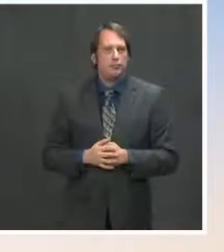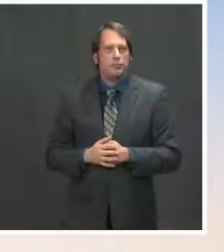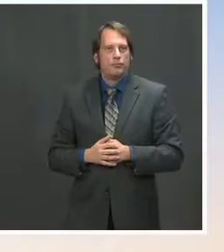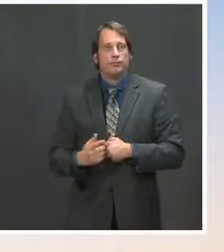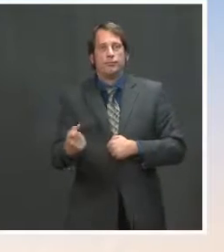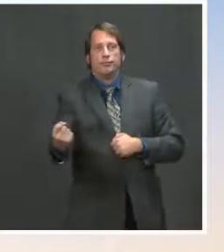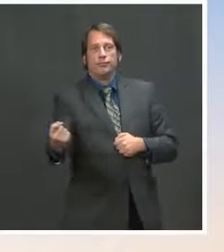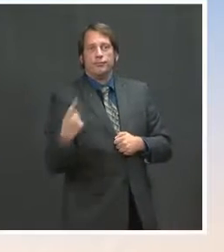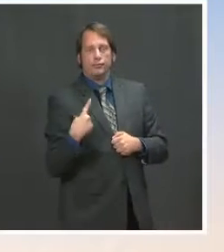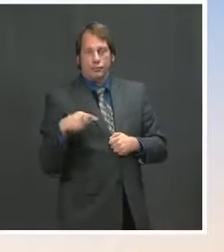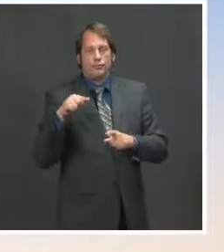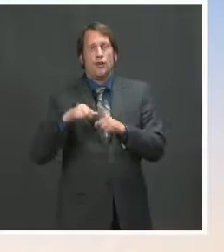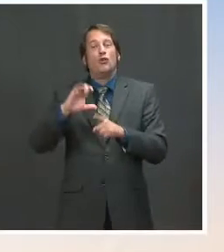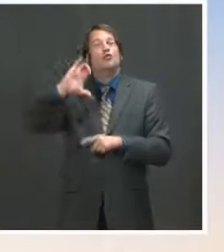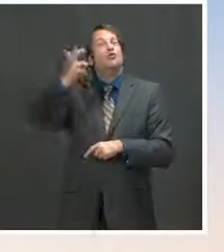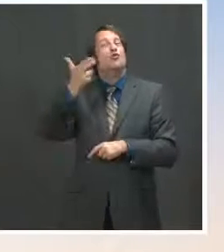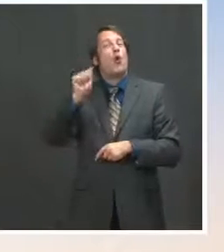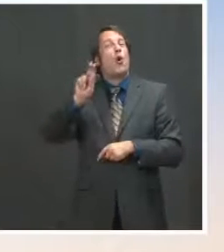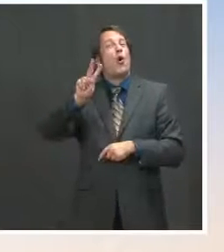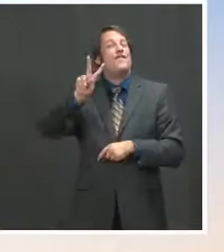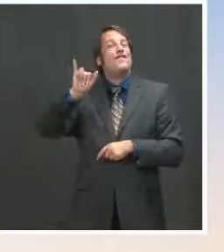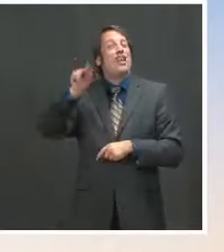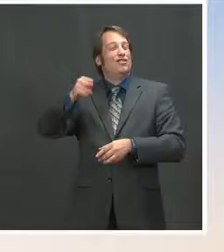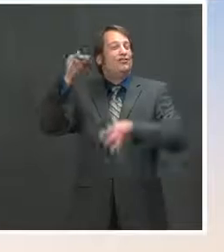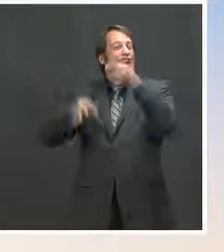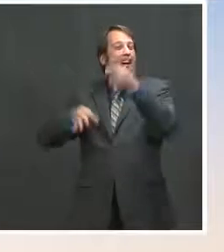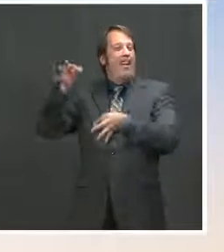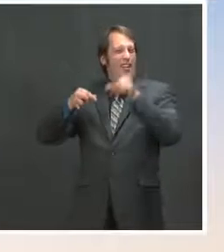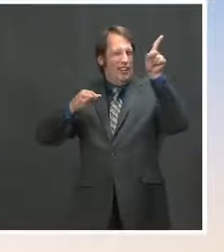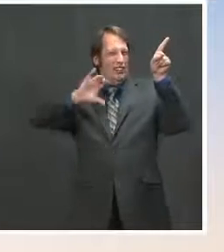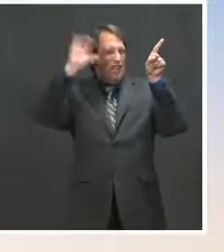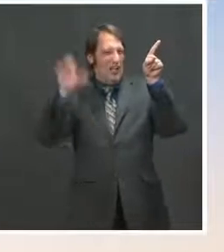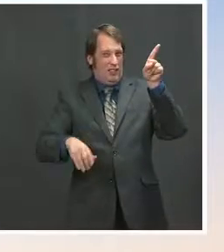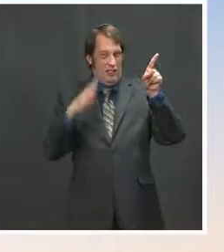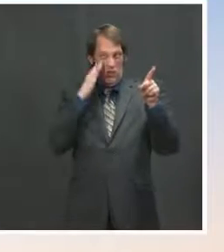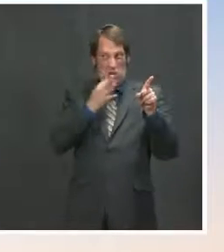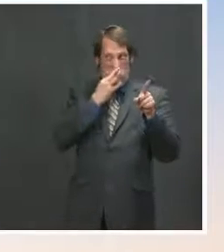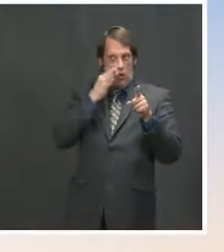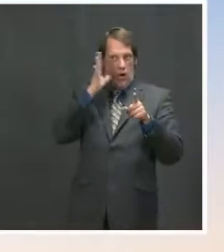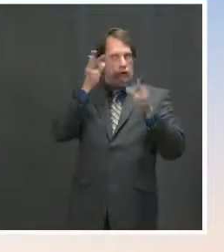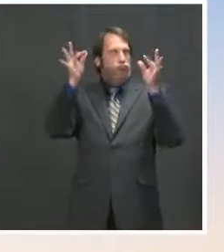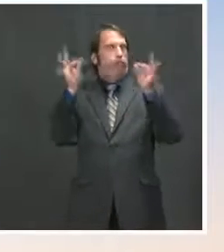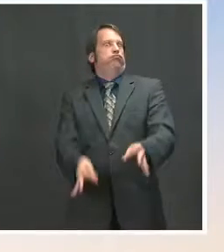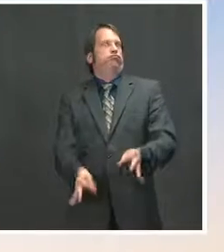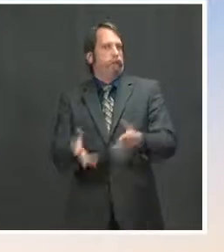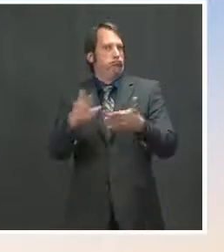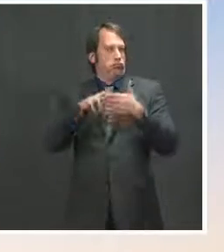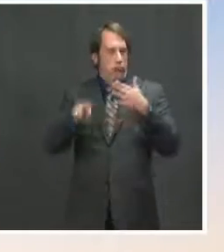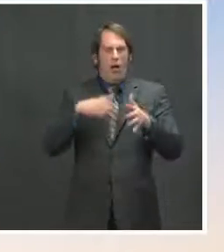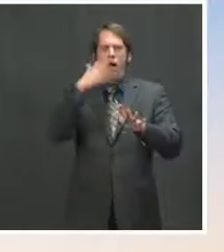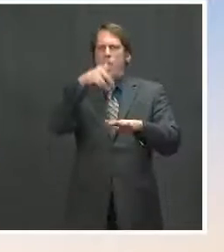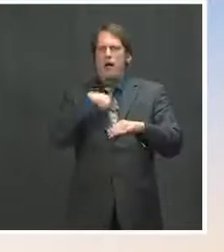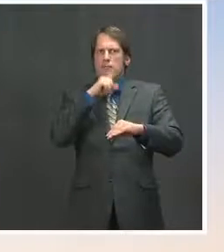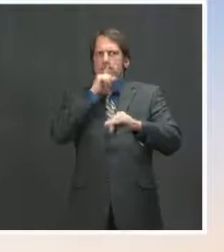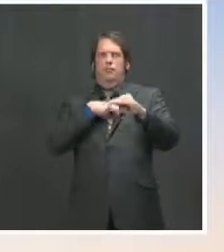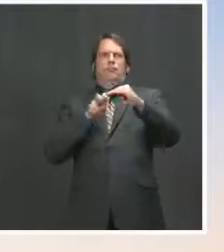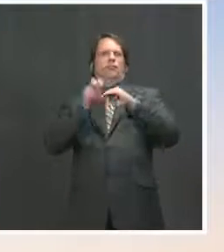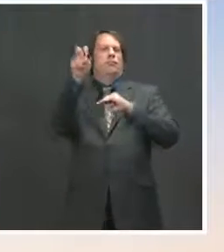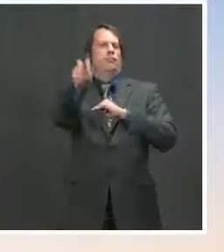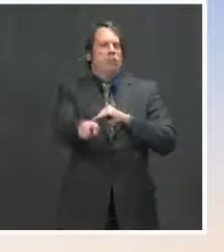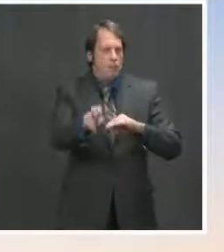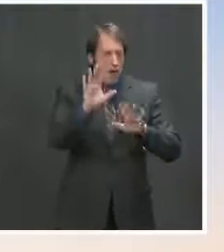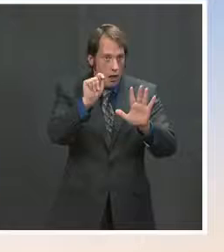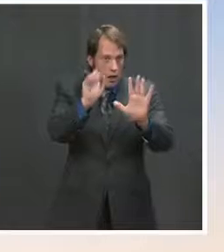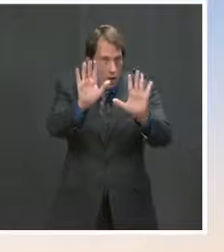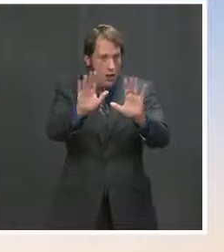we're expecting a verdict any day now. I know you said you're not going to get ahead of it, but we've also seen, we've also seen, of course, the